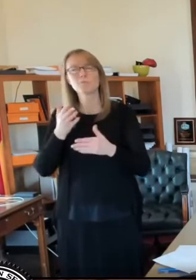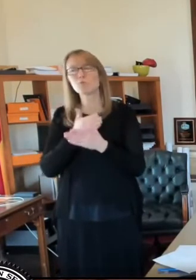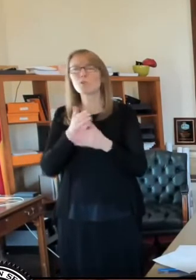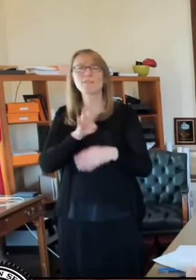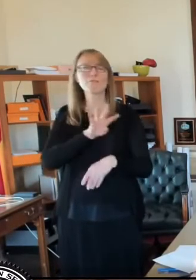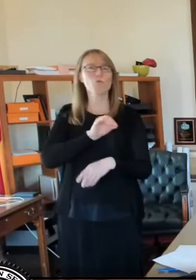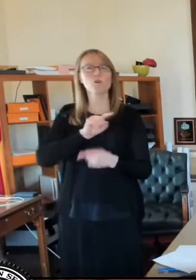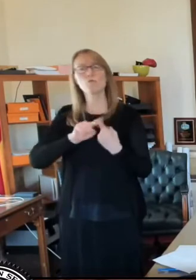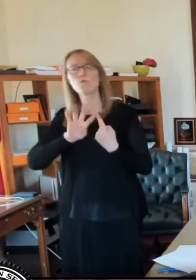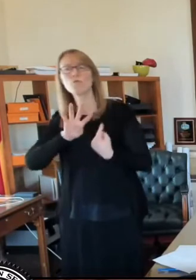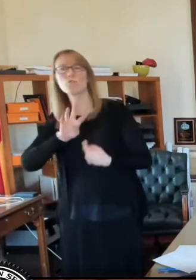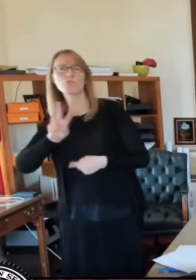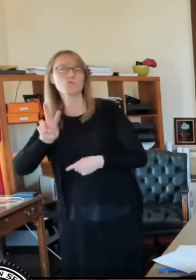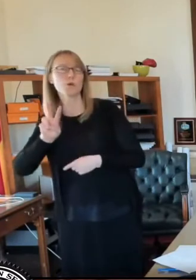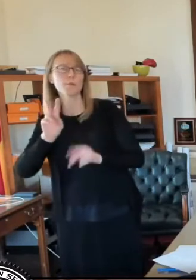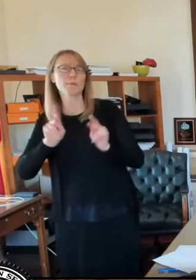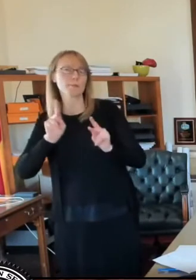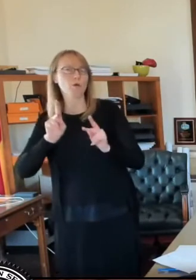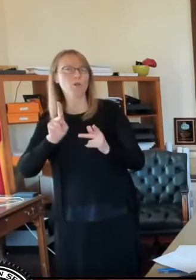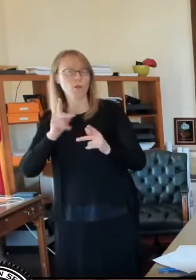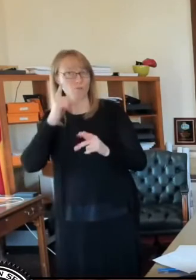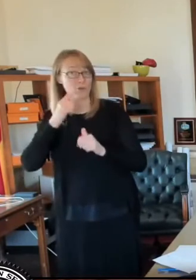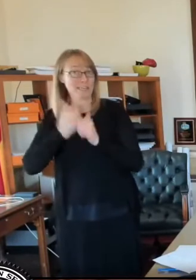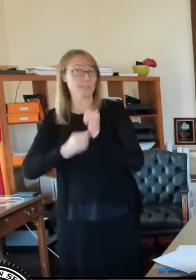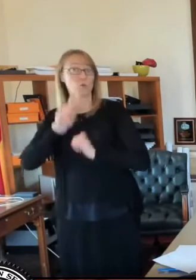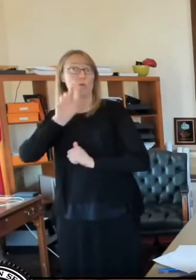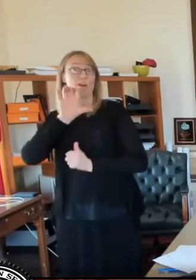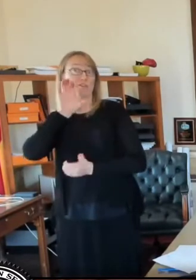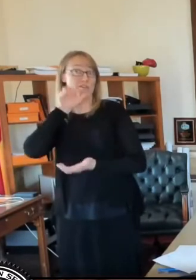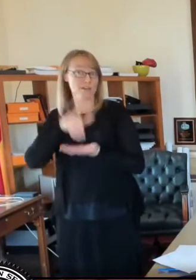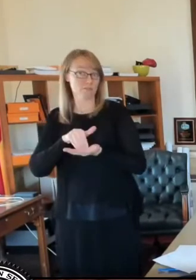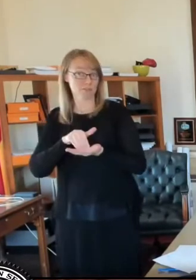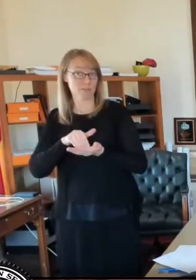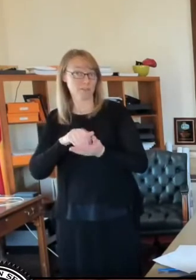people per